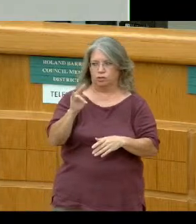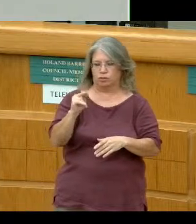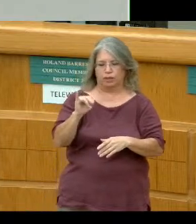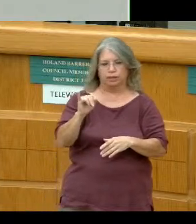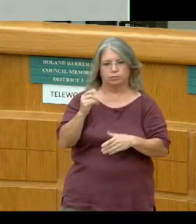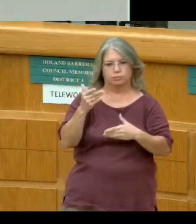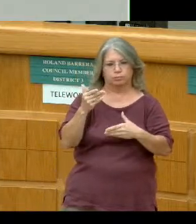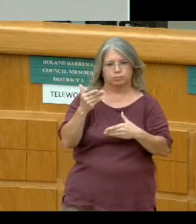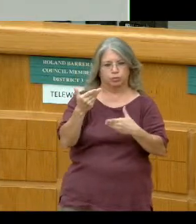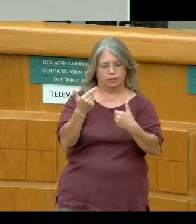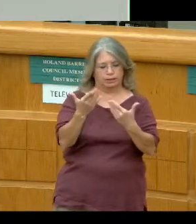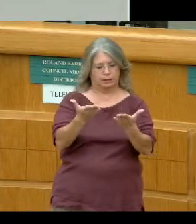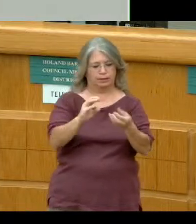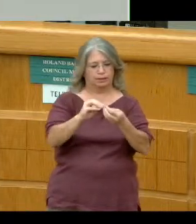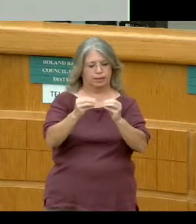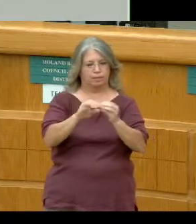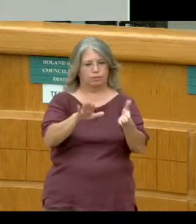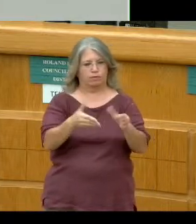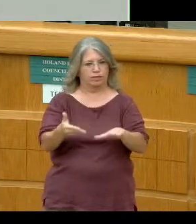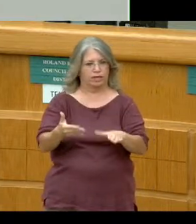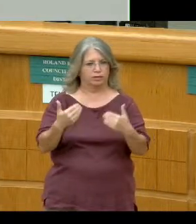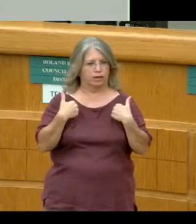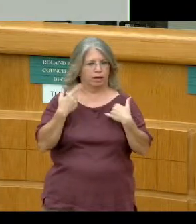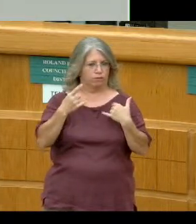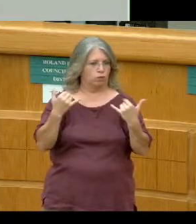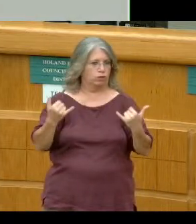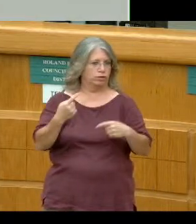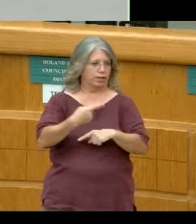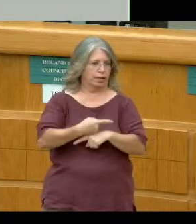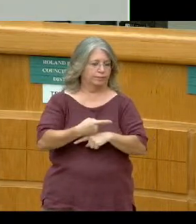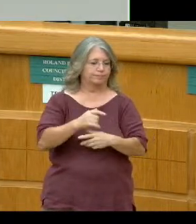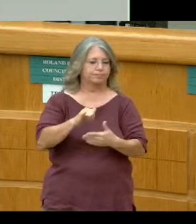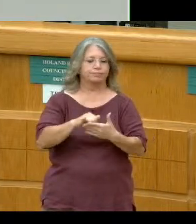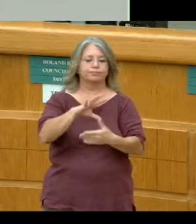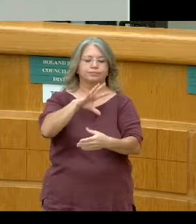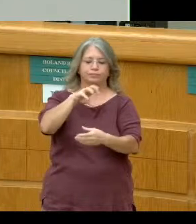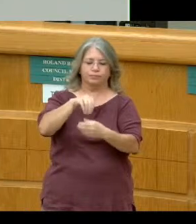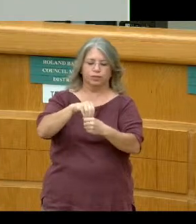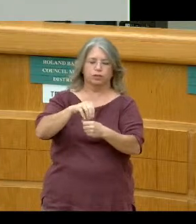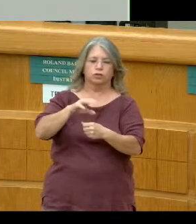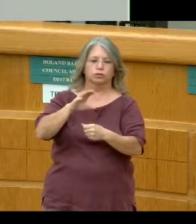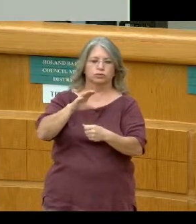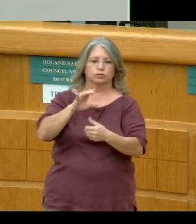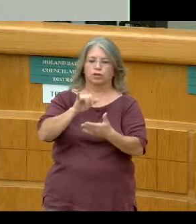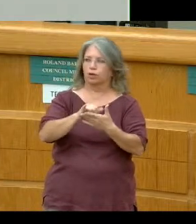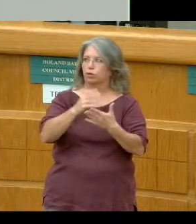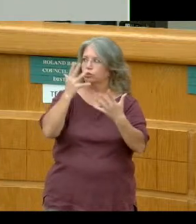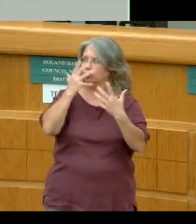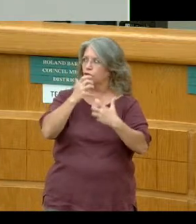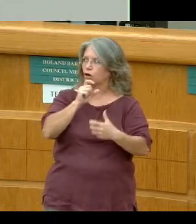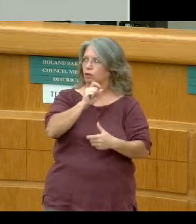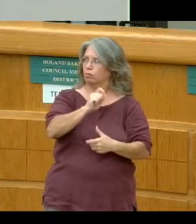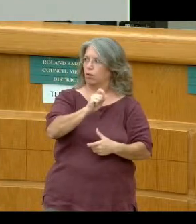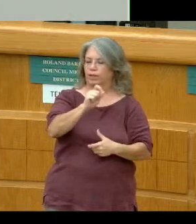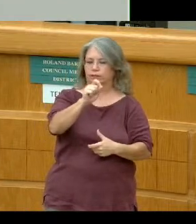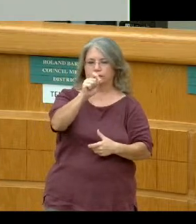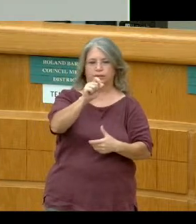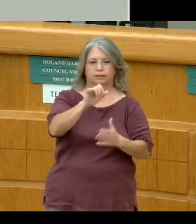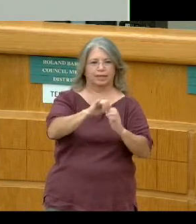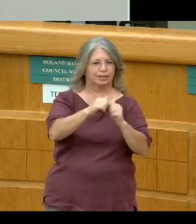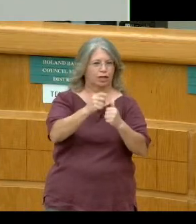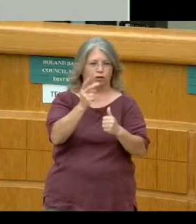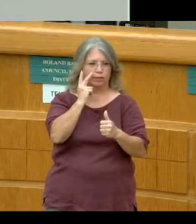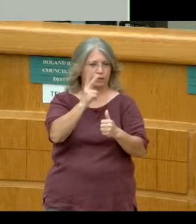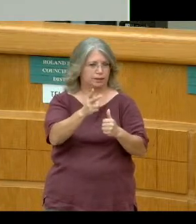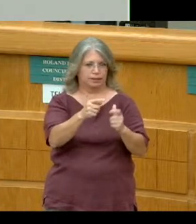for today, and this includes that in here, the dark points. And this is the same way you've been seeing it for the past several